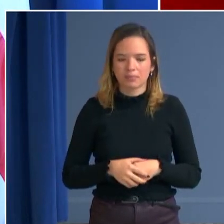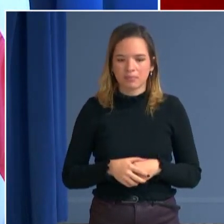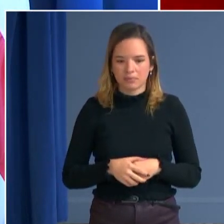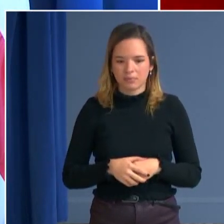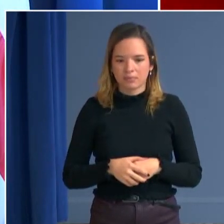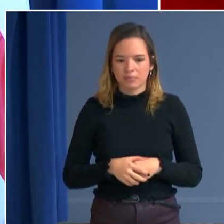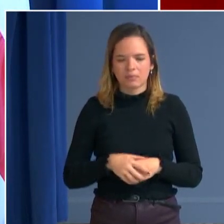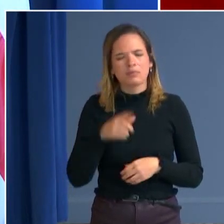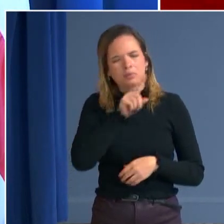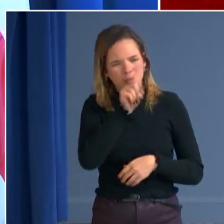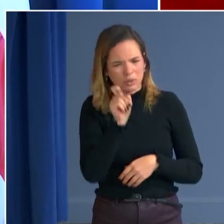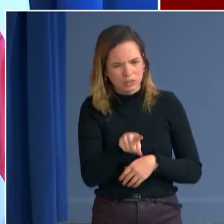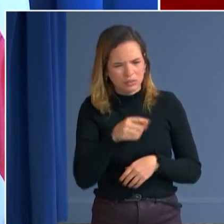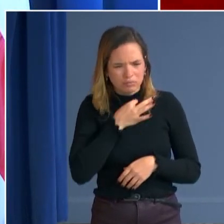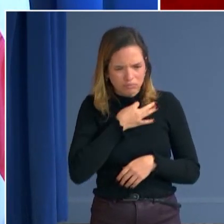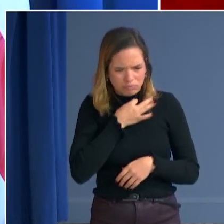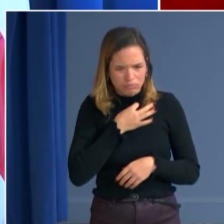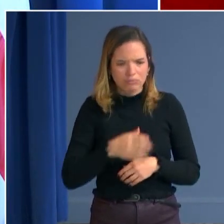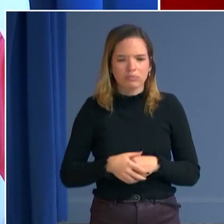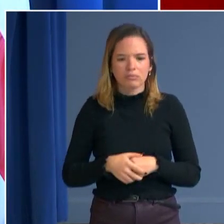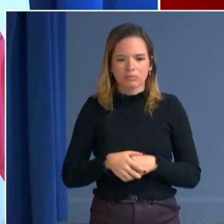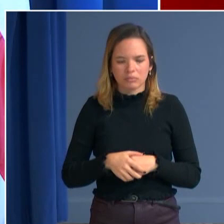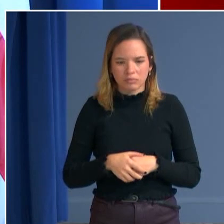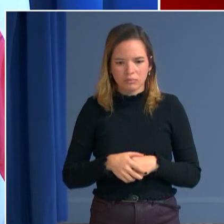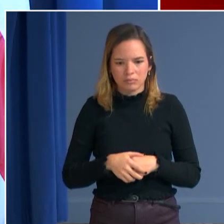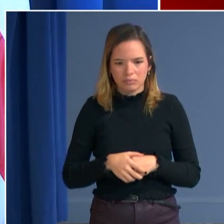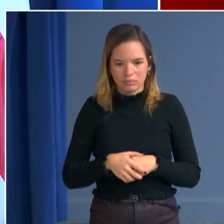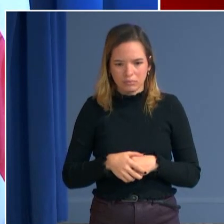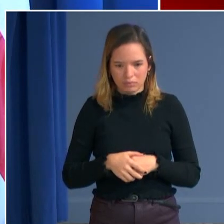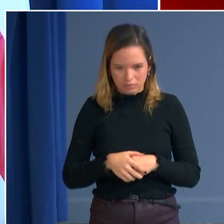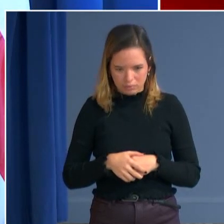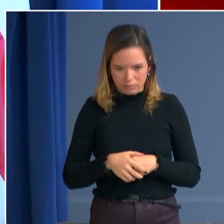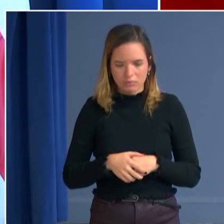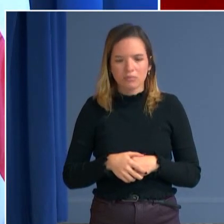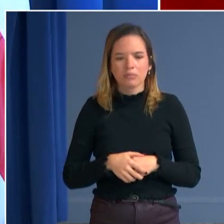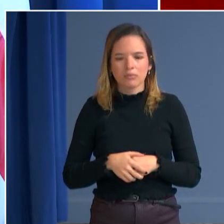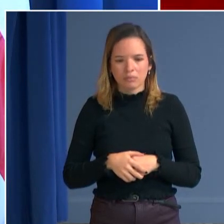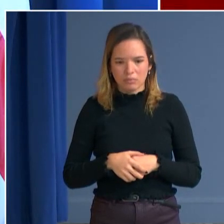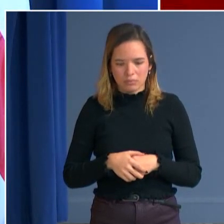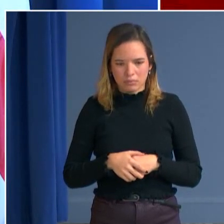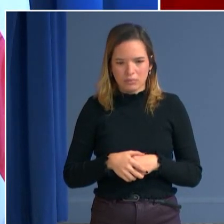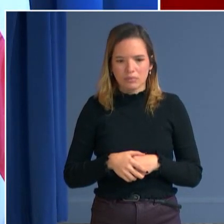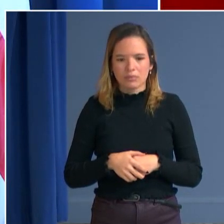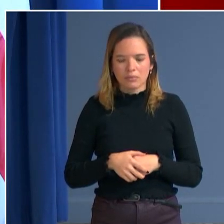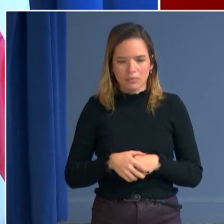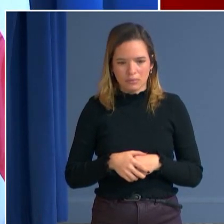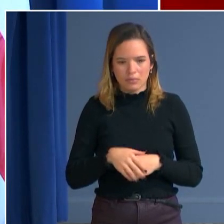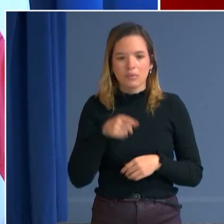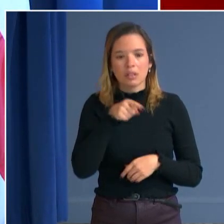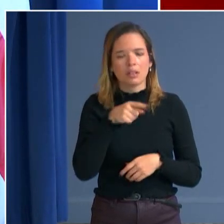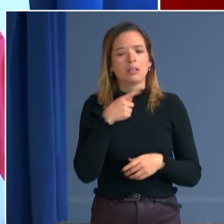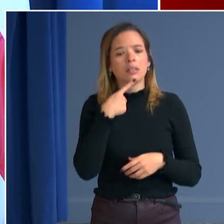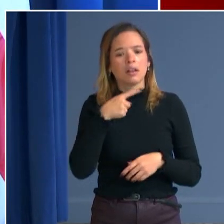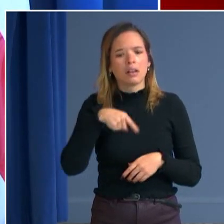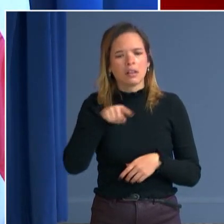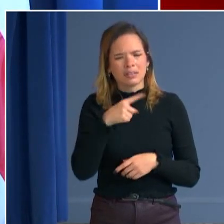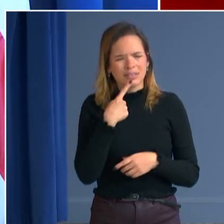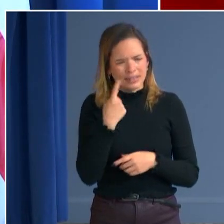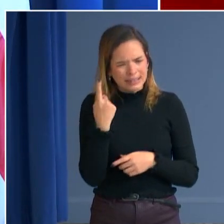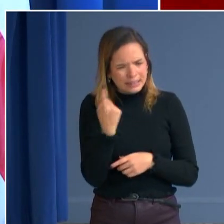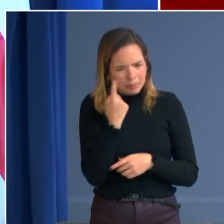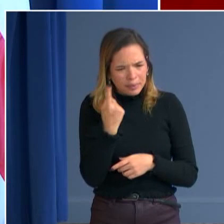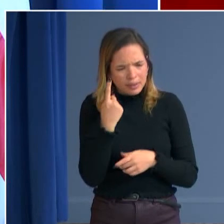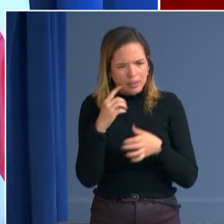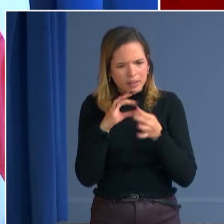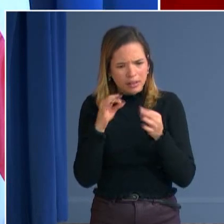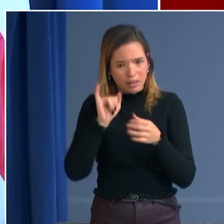that they had heard a man had walked in off the street and entered the hotel and shot up the party. I don't know if that aligned with anything you've